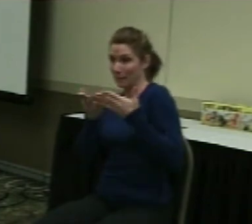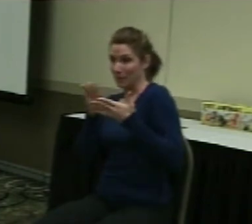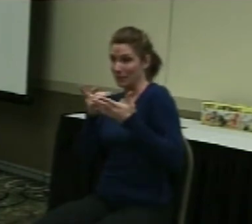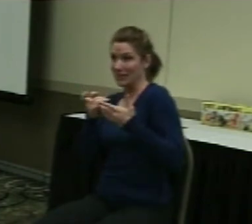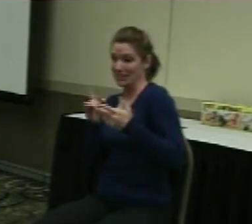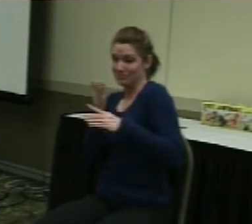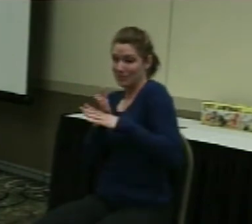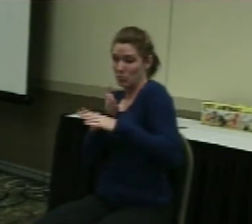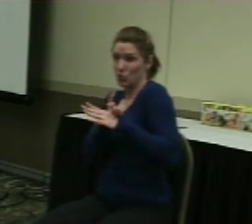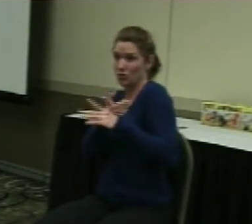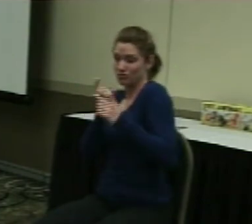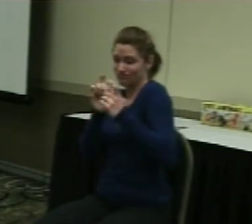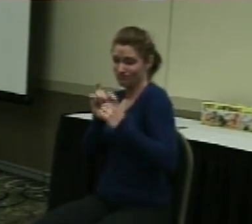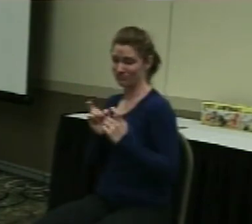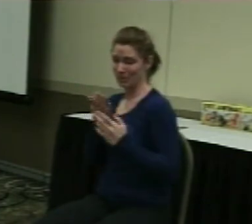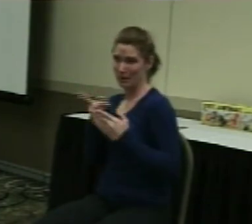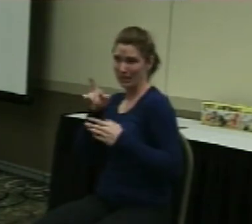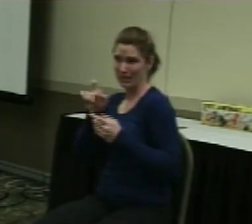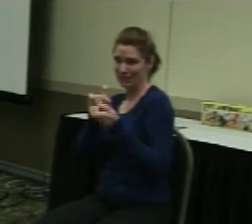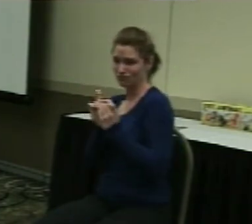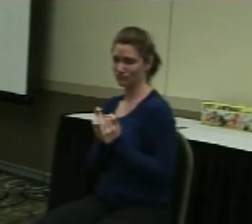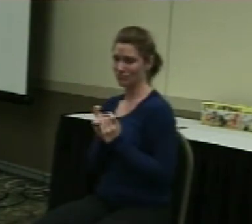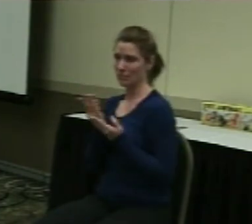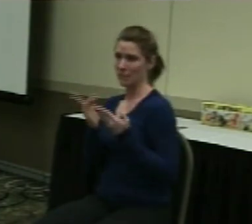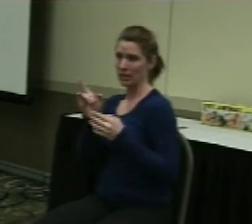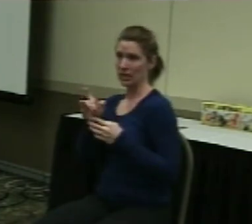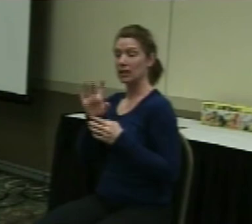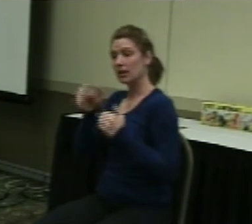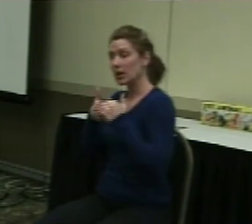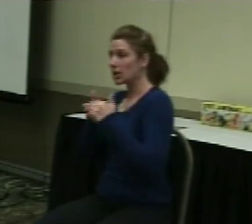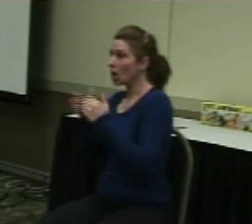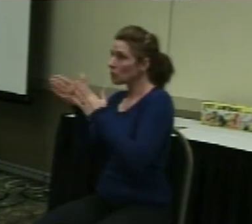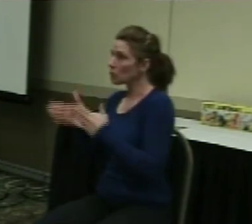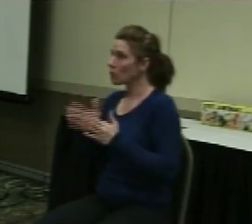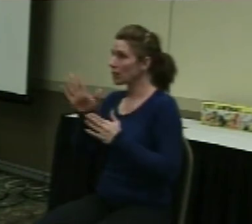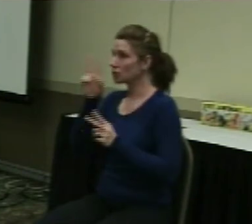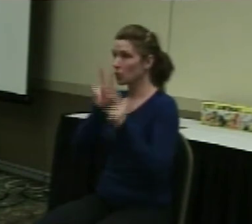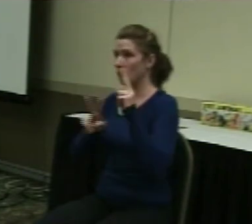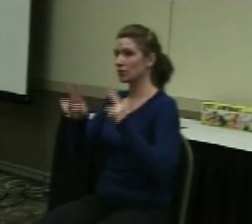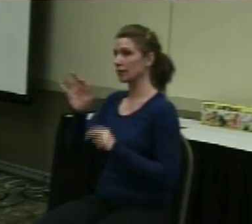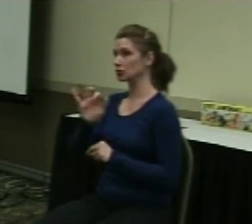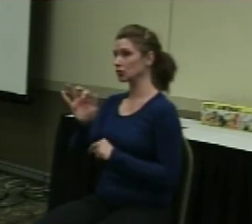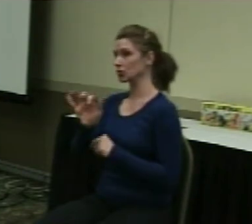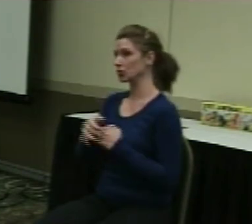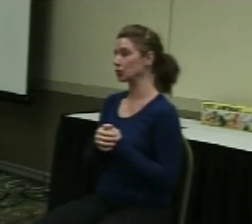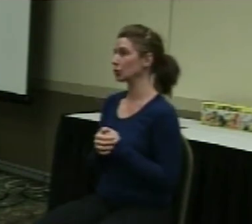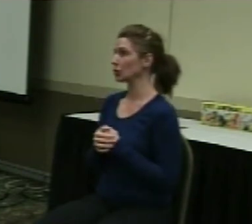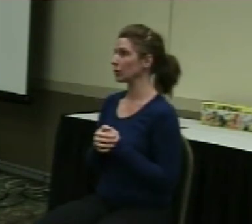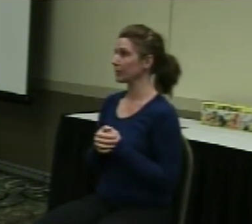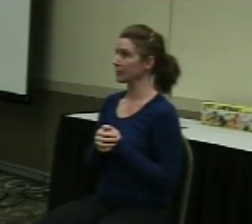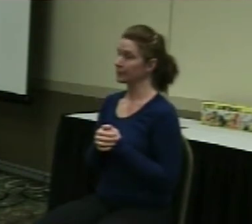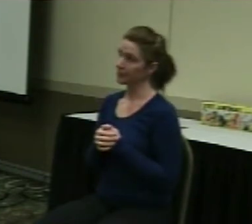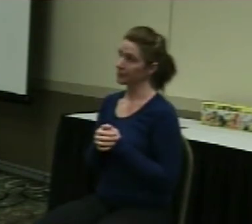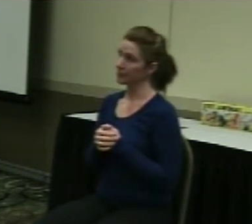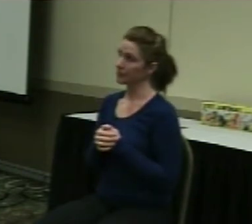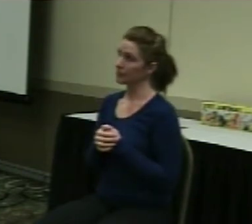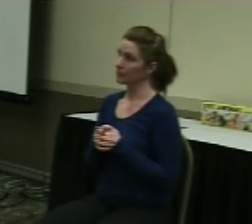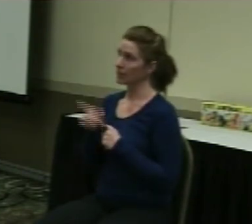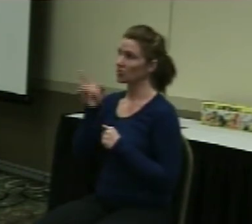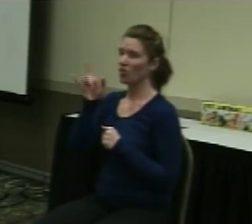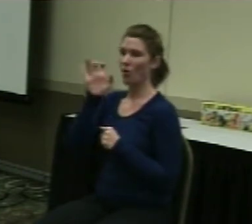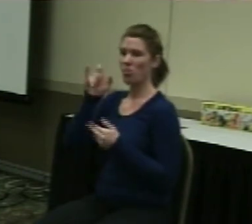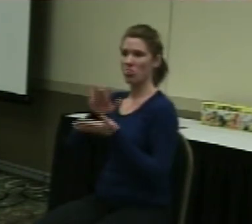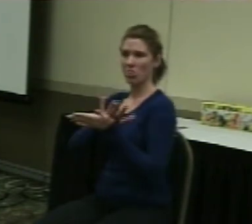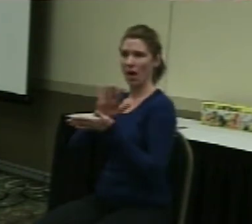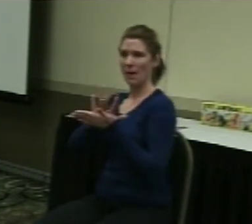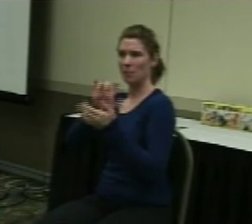be improved. And it might help you to organize your observations. And again, take this, rework it, if